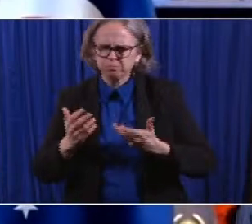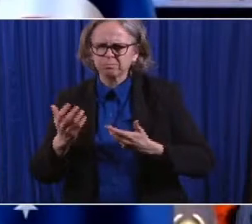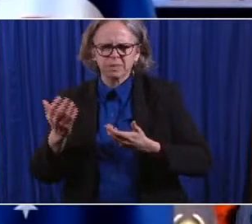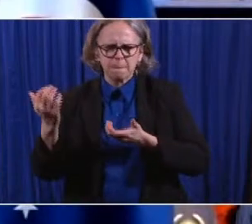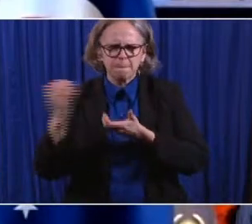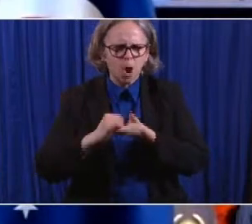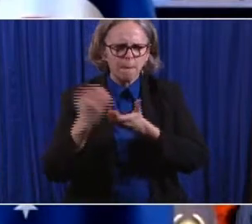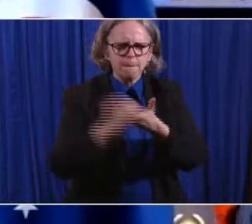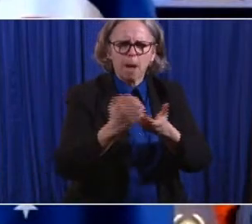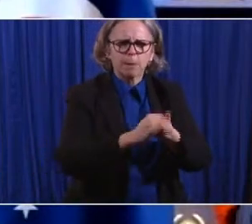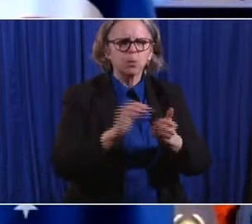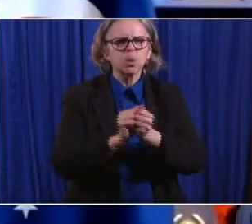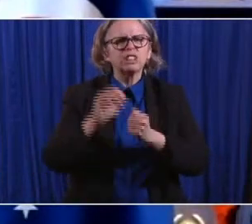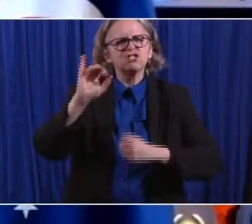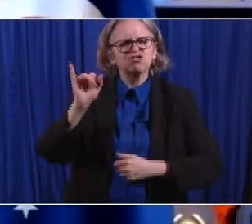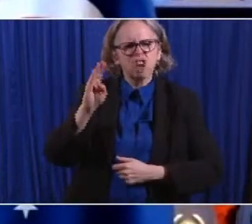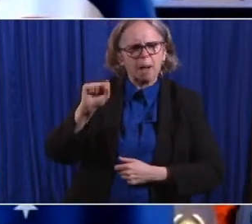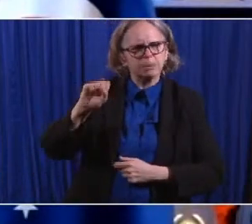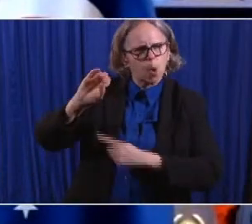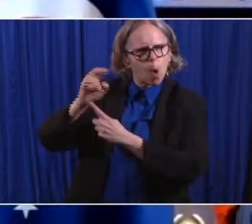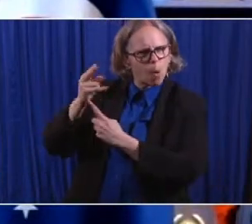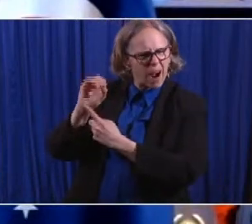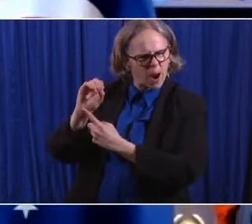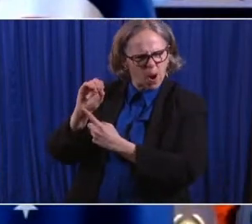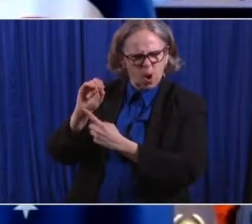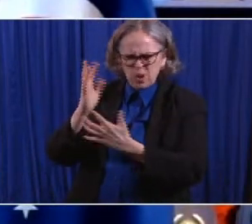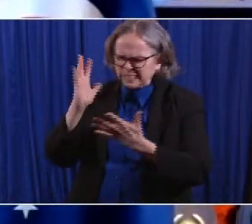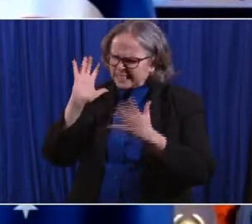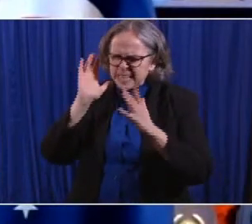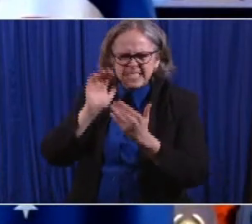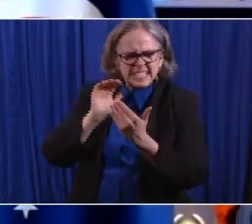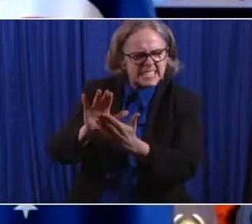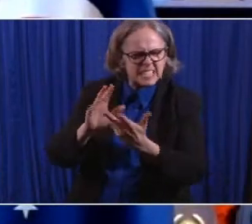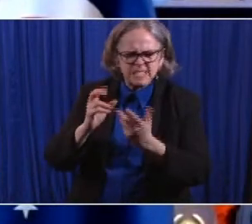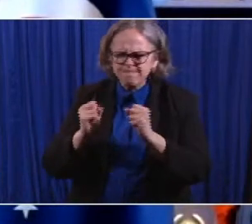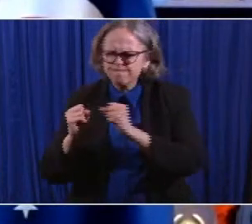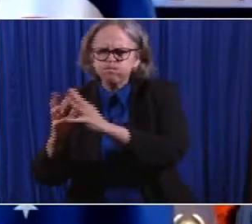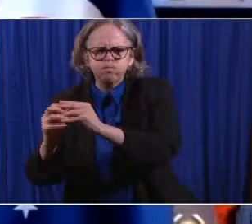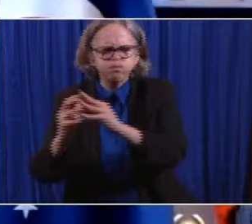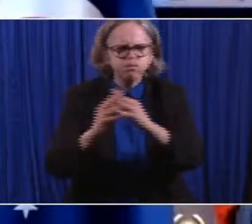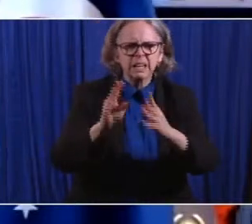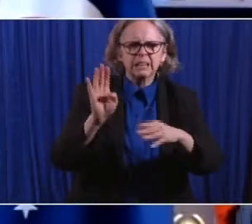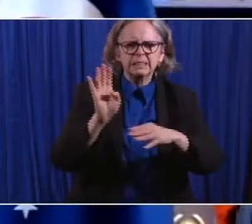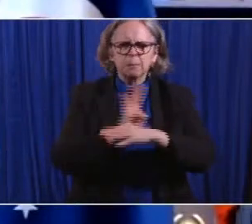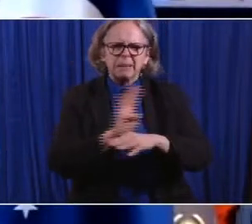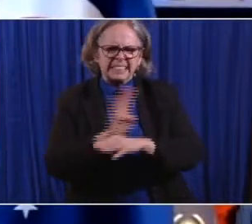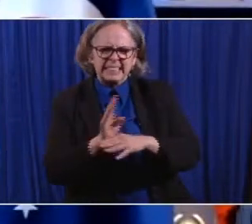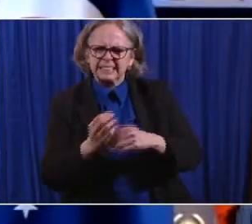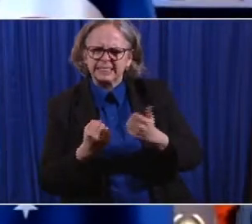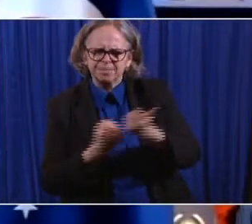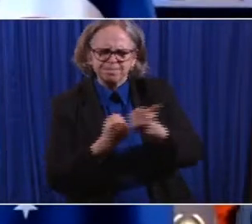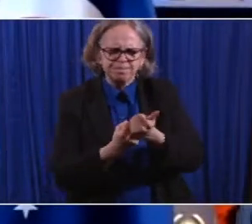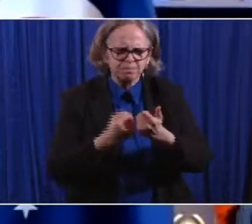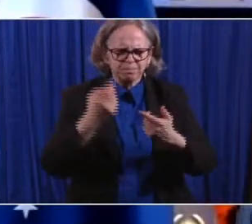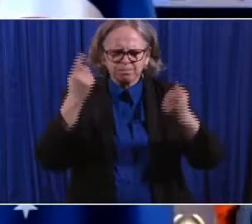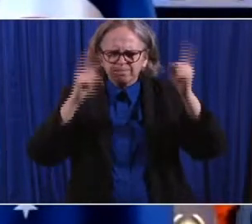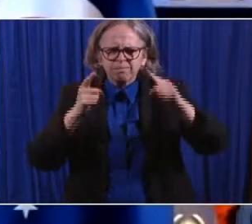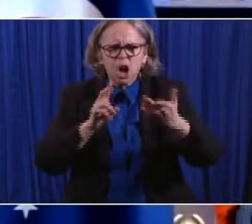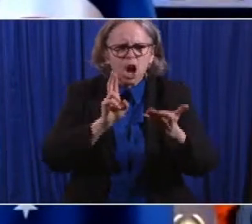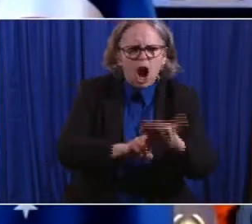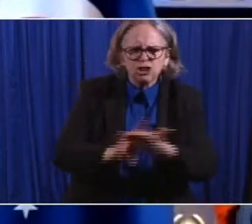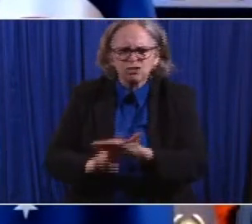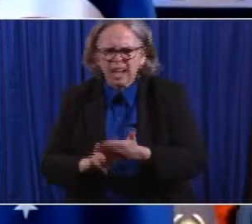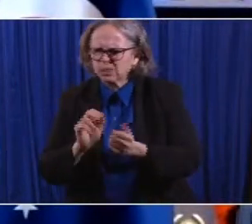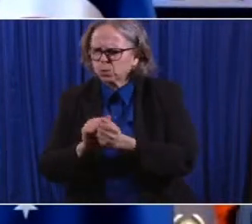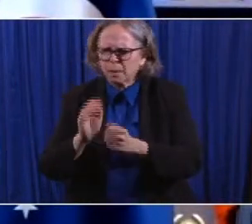on continuing to do deals, trying to get things moving forward, focusing on the fact that we were going to come out of this, and you